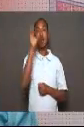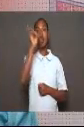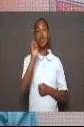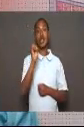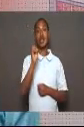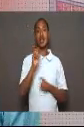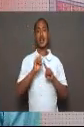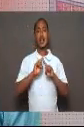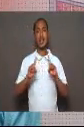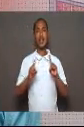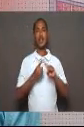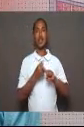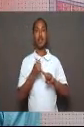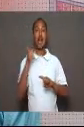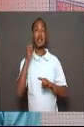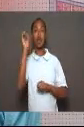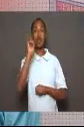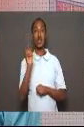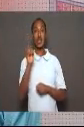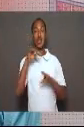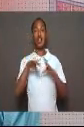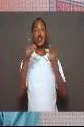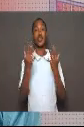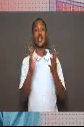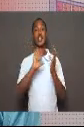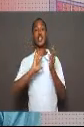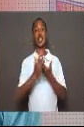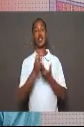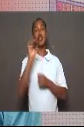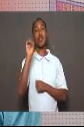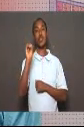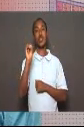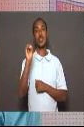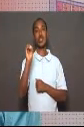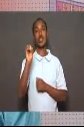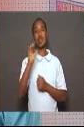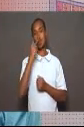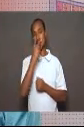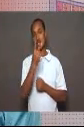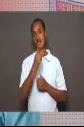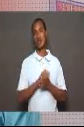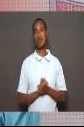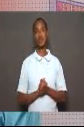Peroxides are different from other oxides in the oxidation state of oxygen they possess.